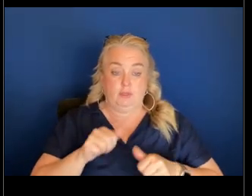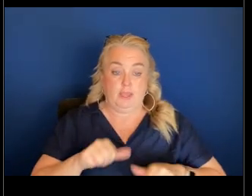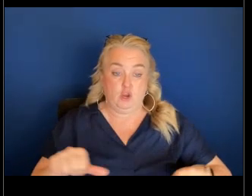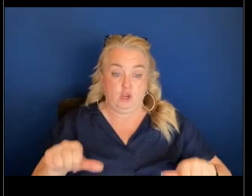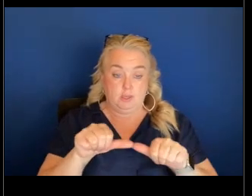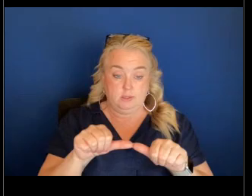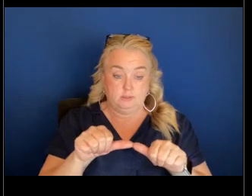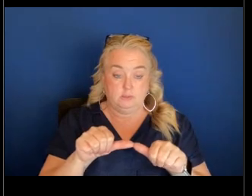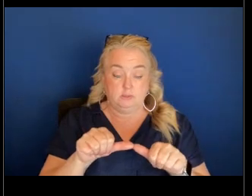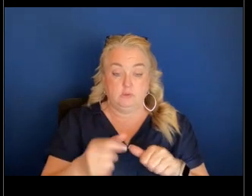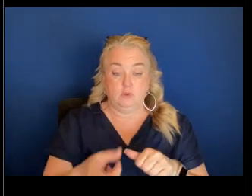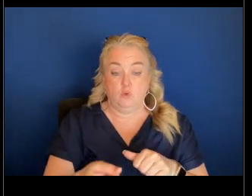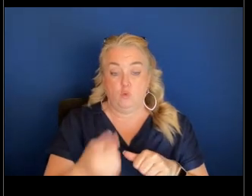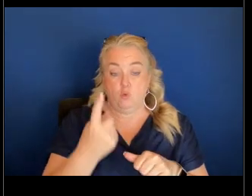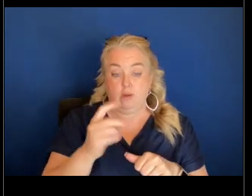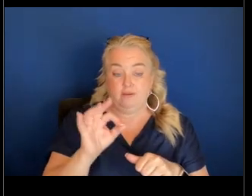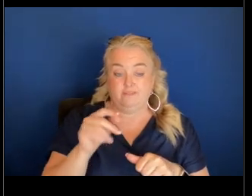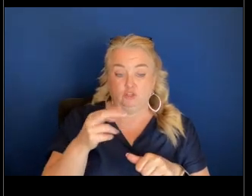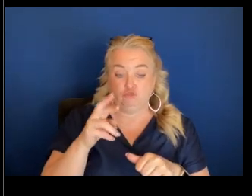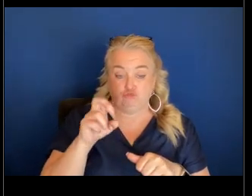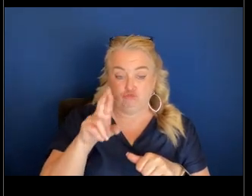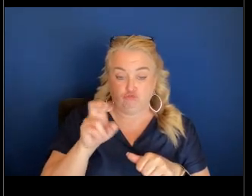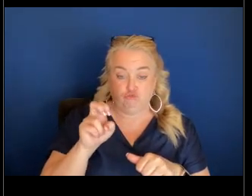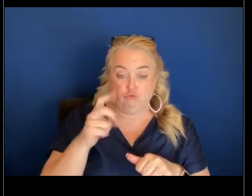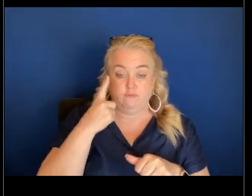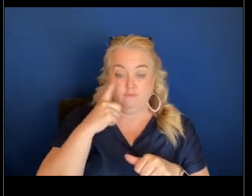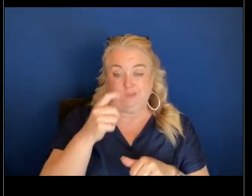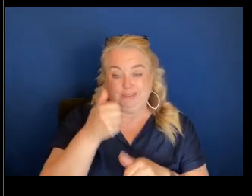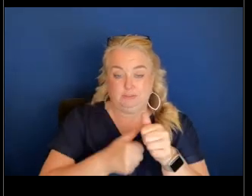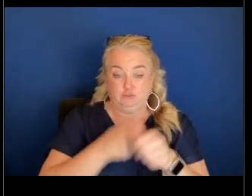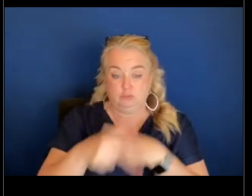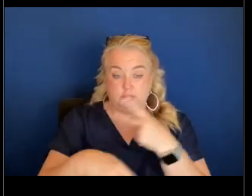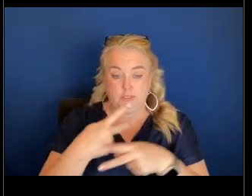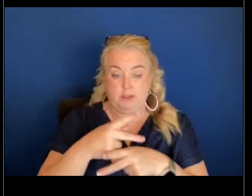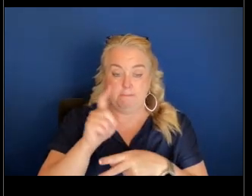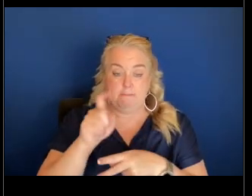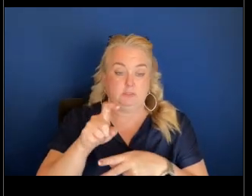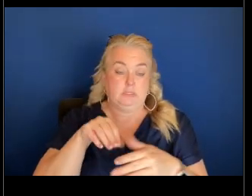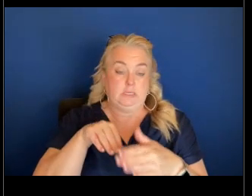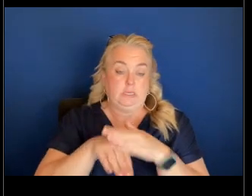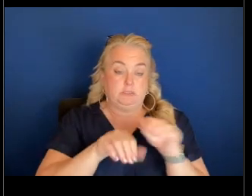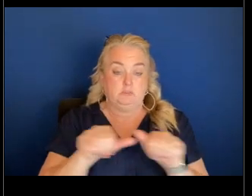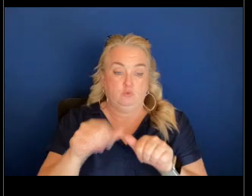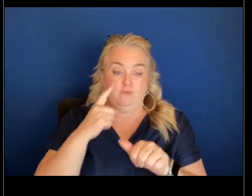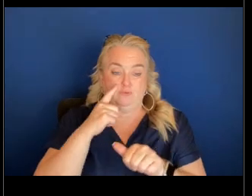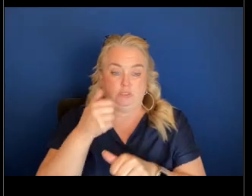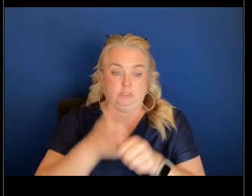at least one fixture of each type provided must be accessible per room.